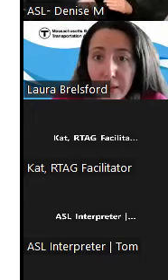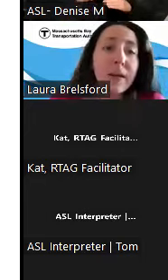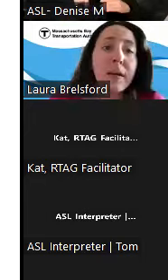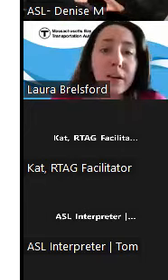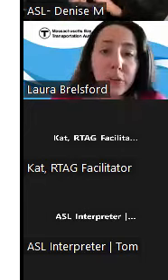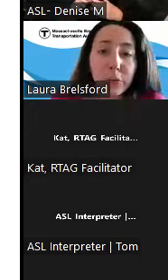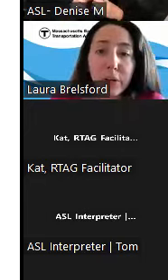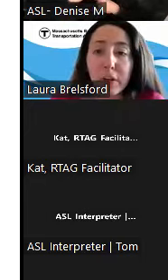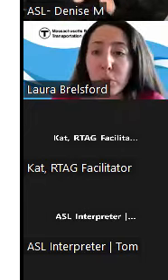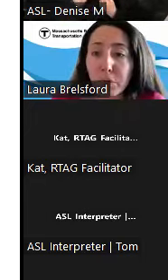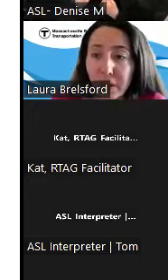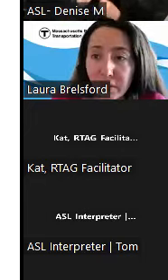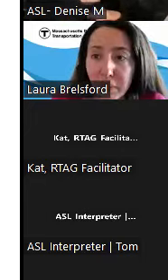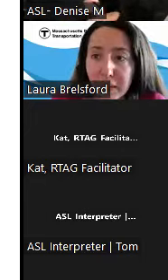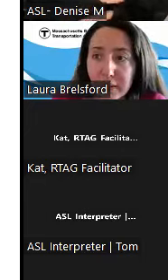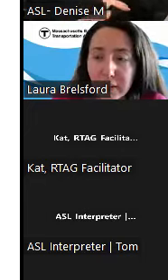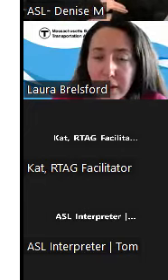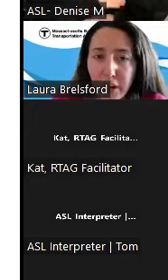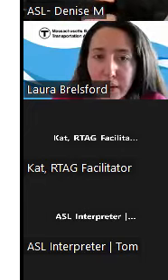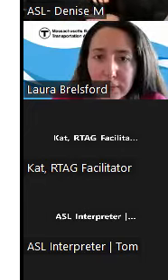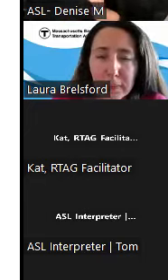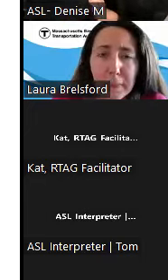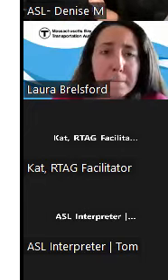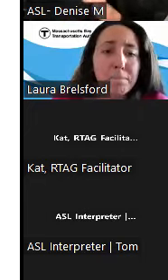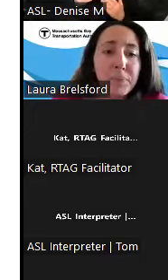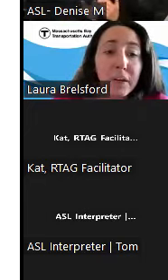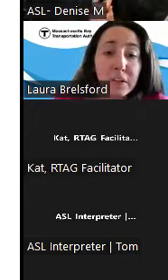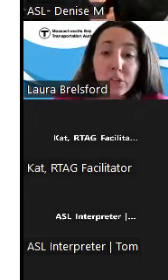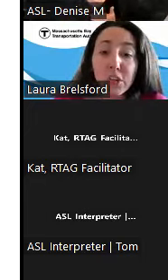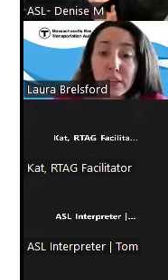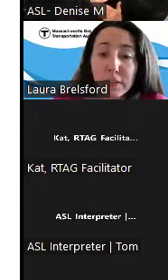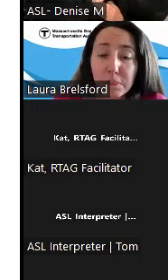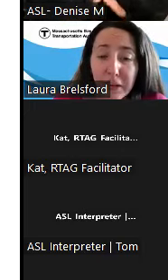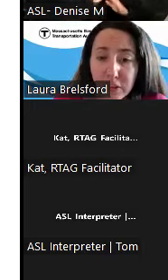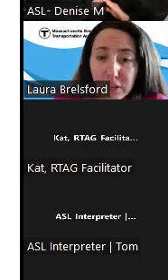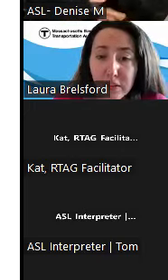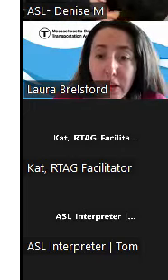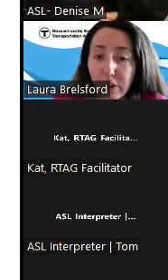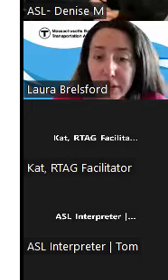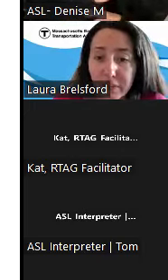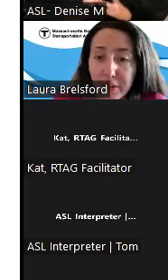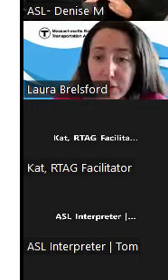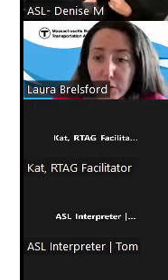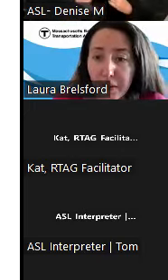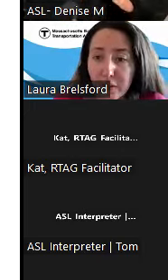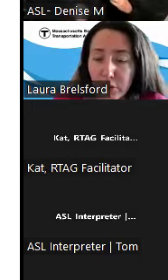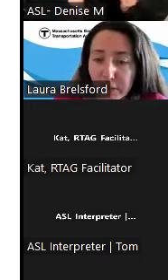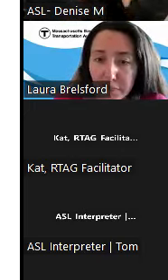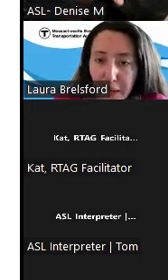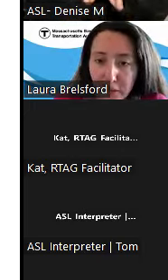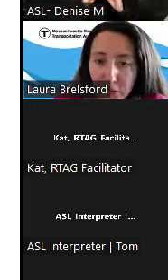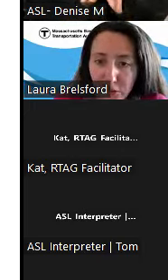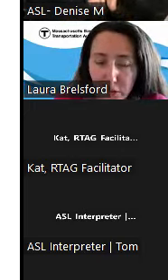made, including a new preventative maintenance contract, additional inspections of our elevators by